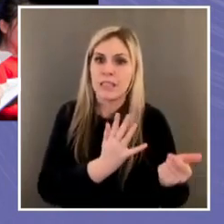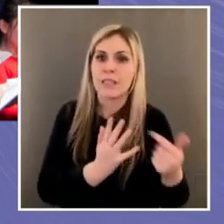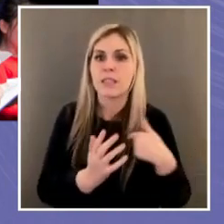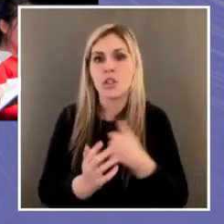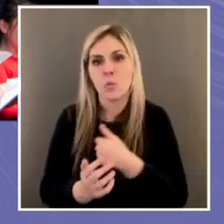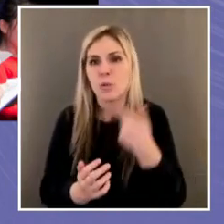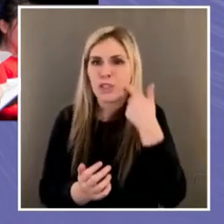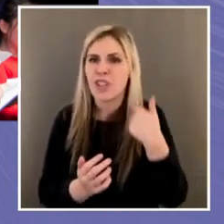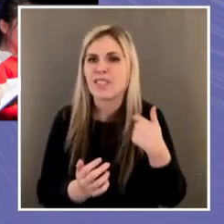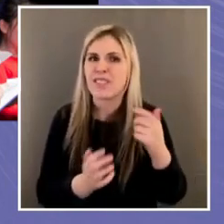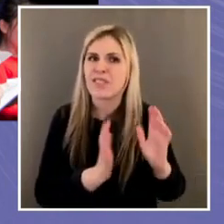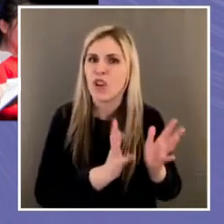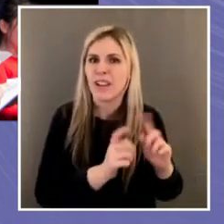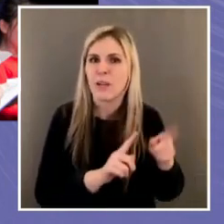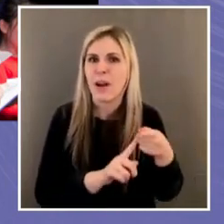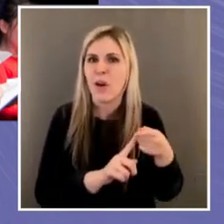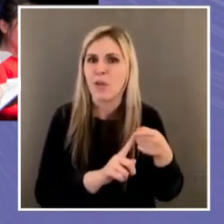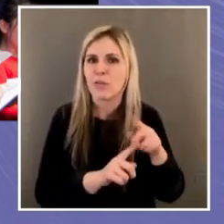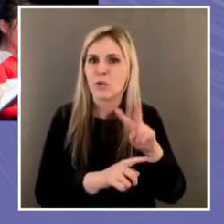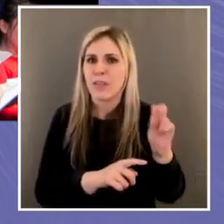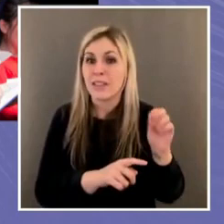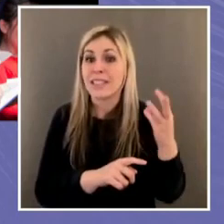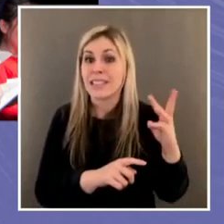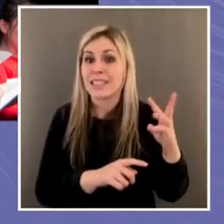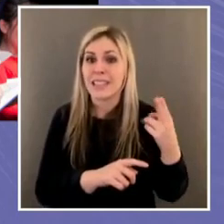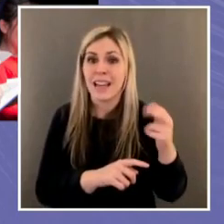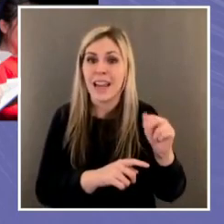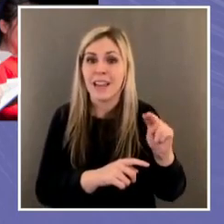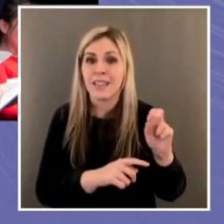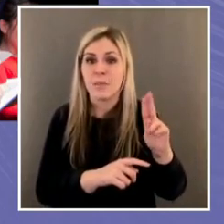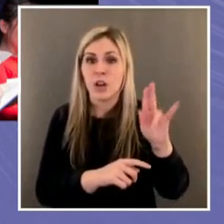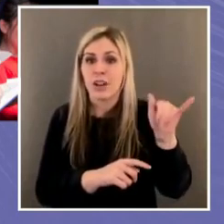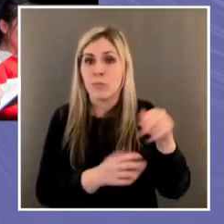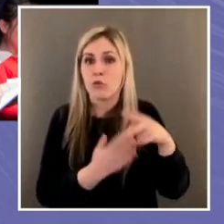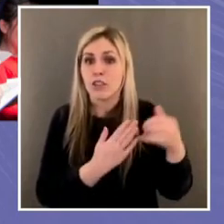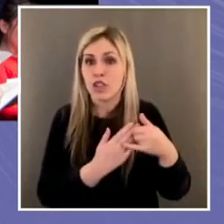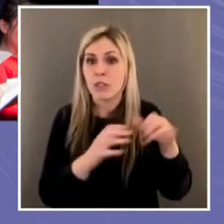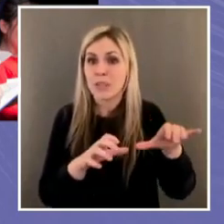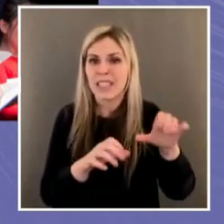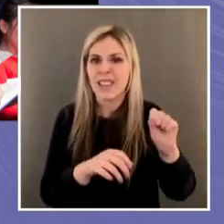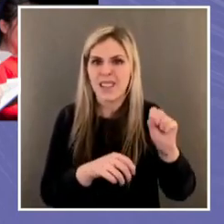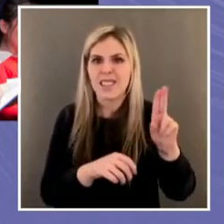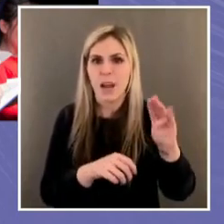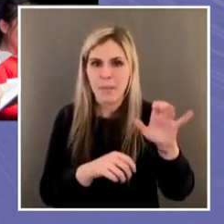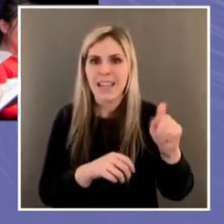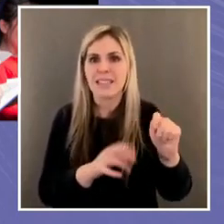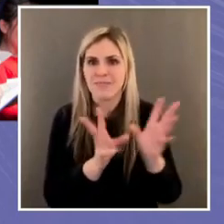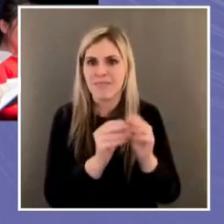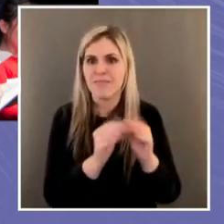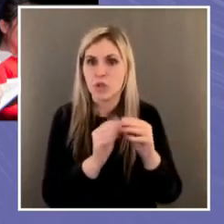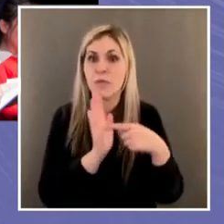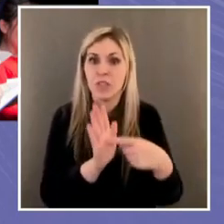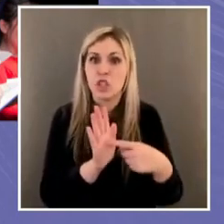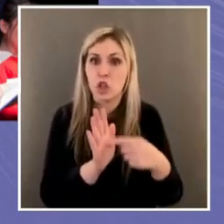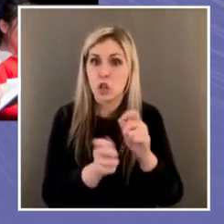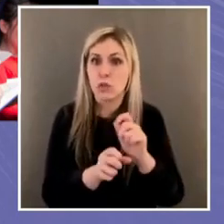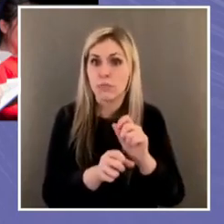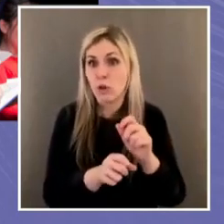about 2016, the Hansberry Project did a summit featuring the work of black women writers.